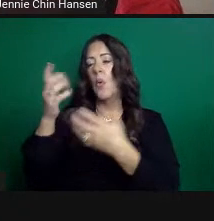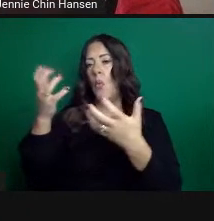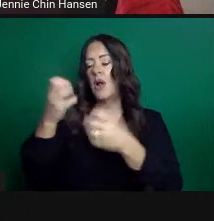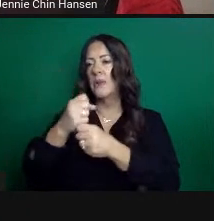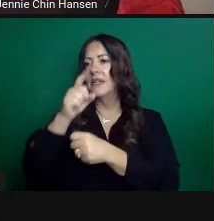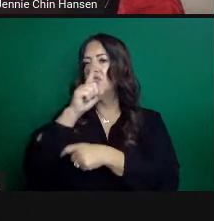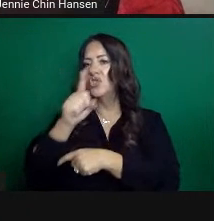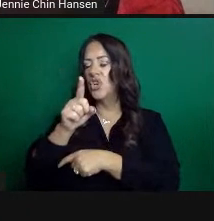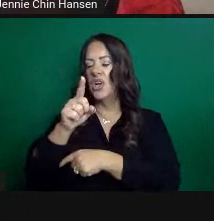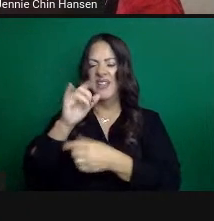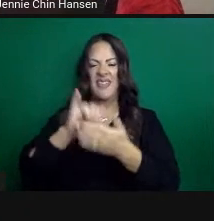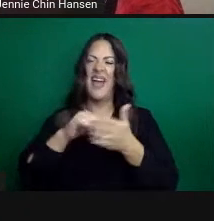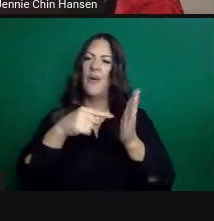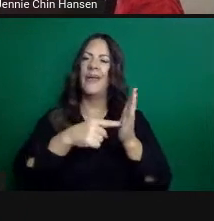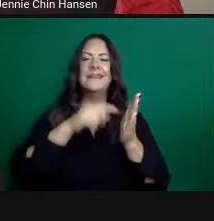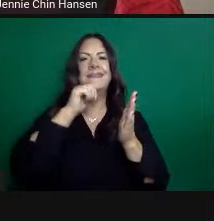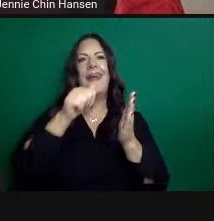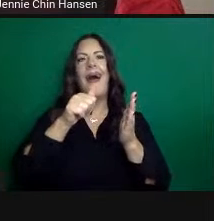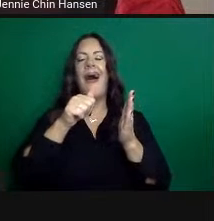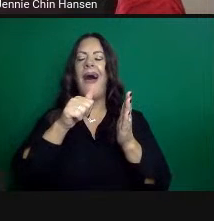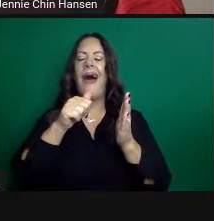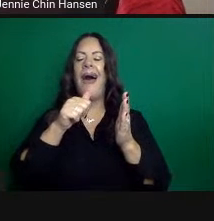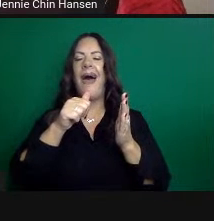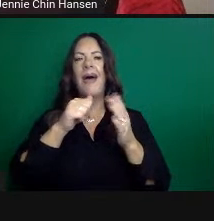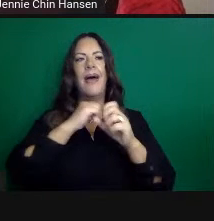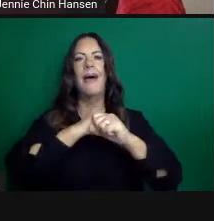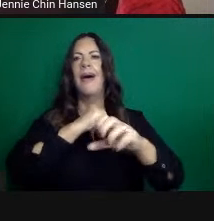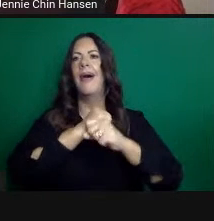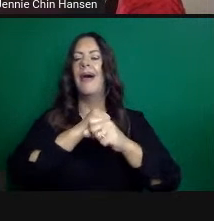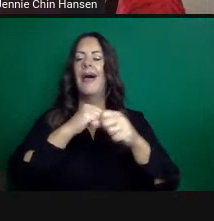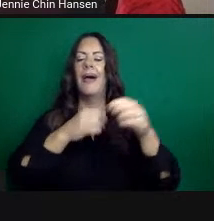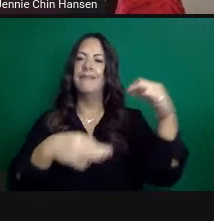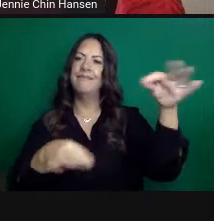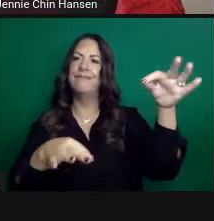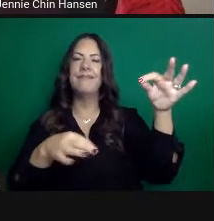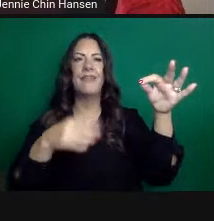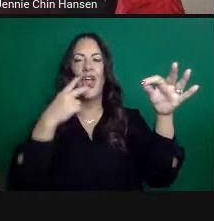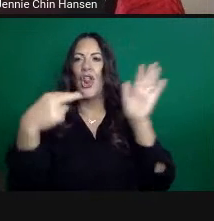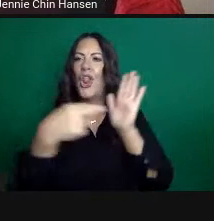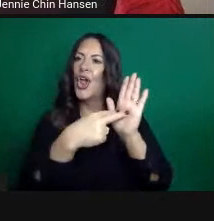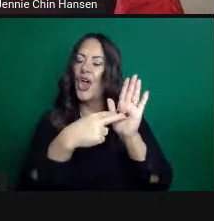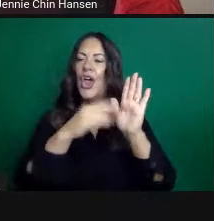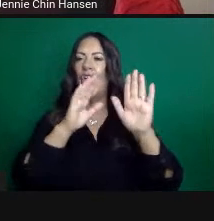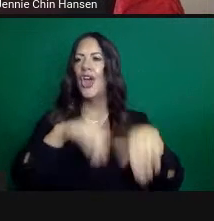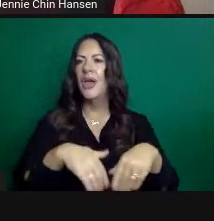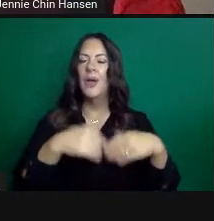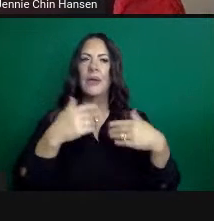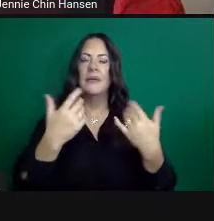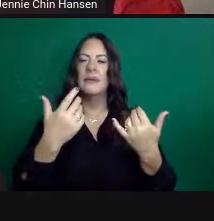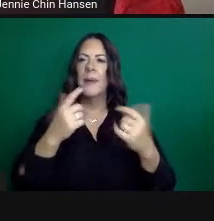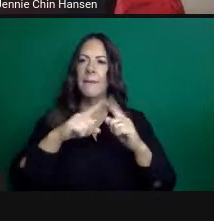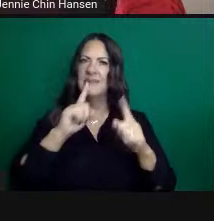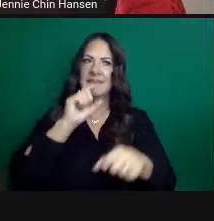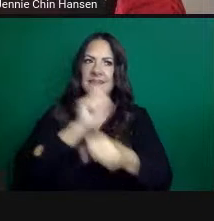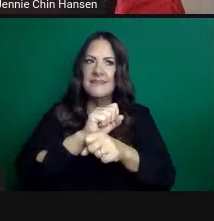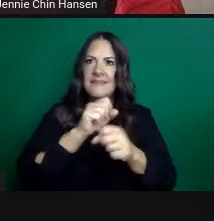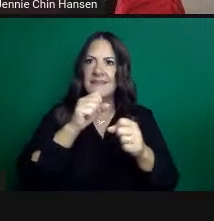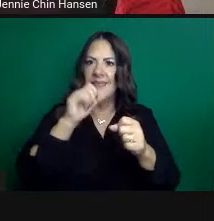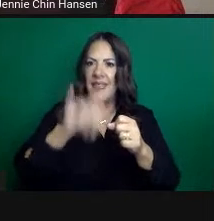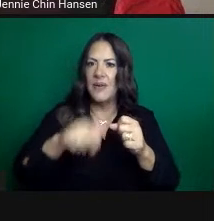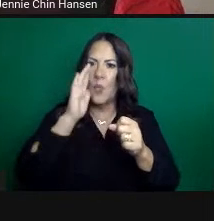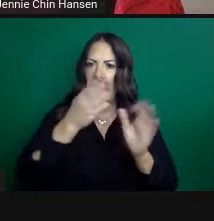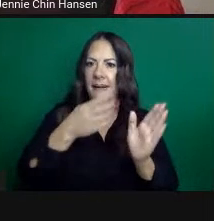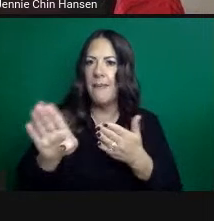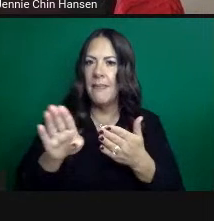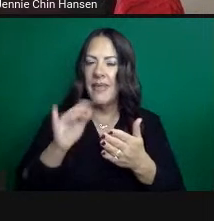put out with all these wonderful goals, but when you go to the website and see the report, there are over